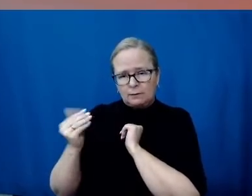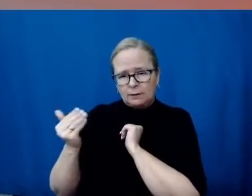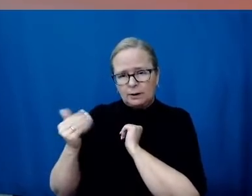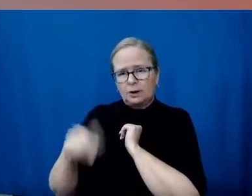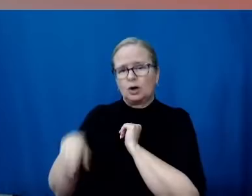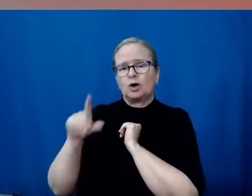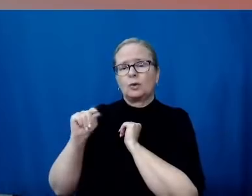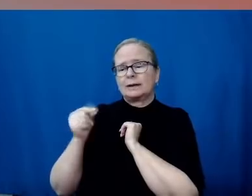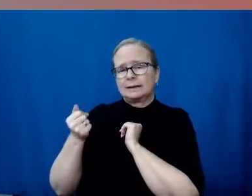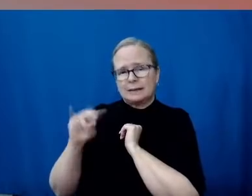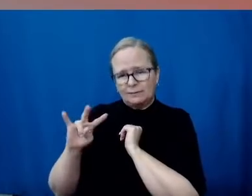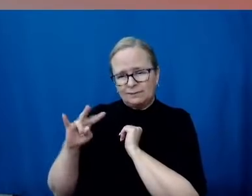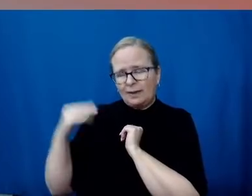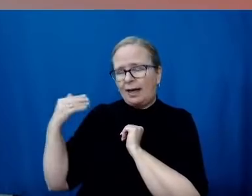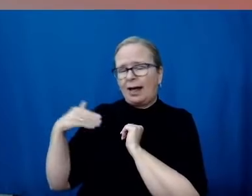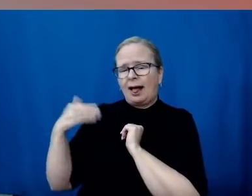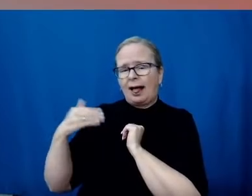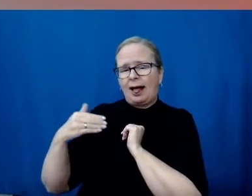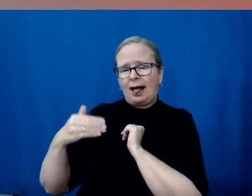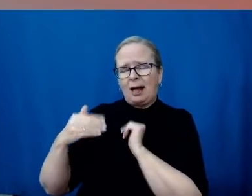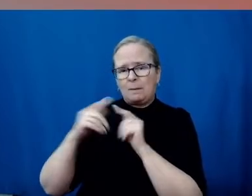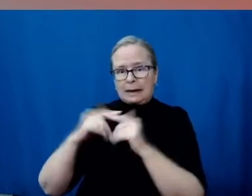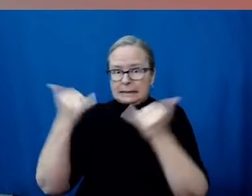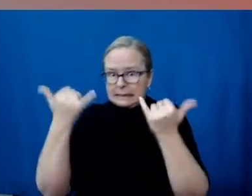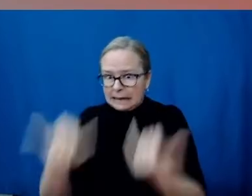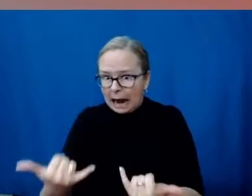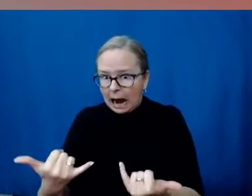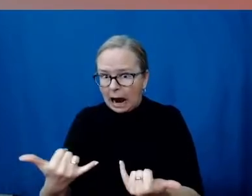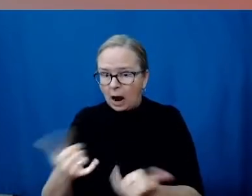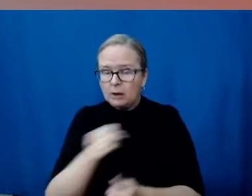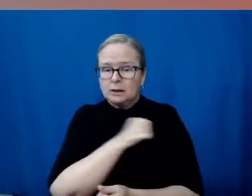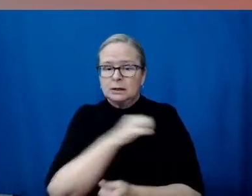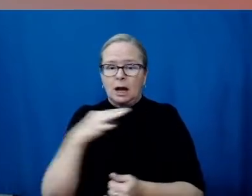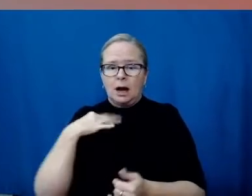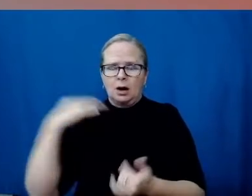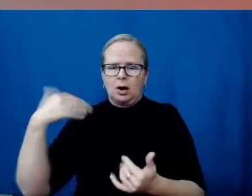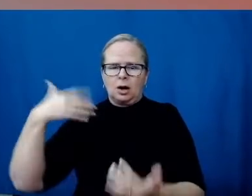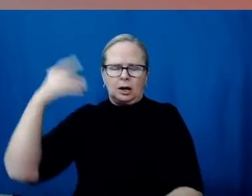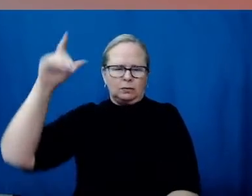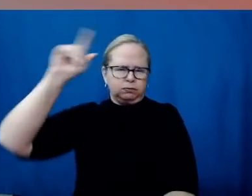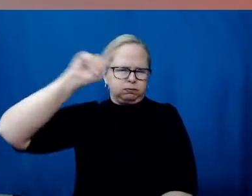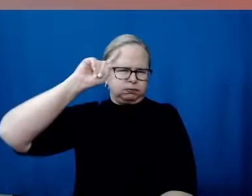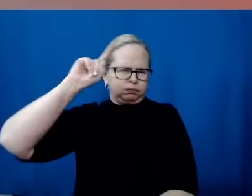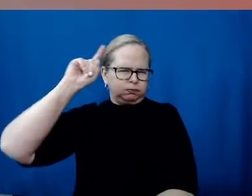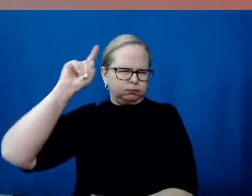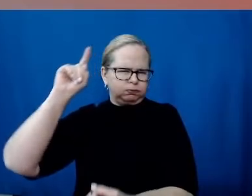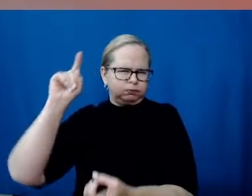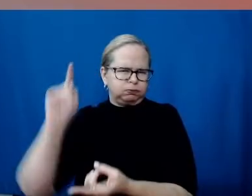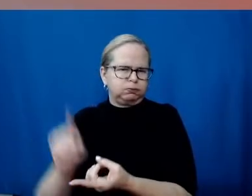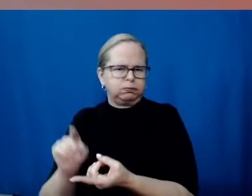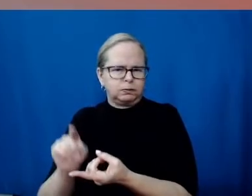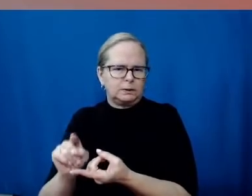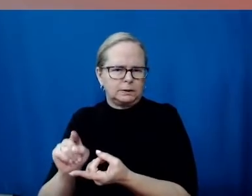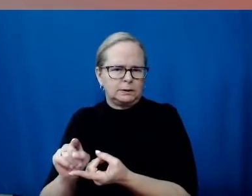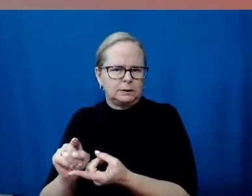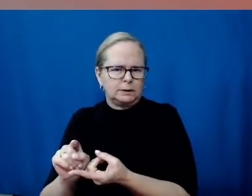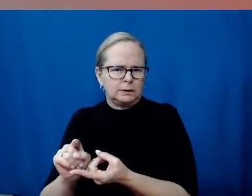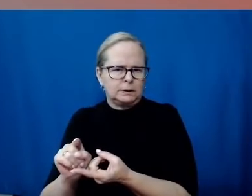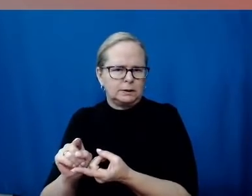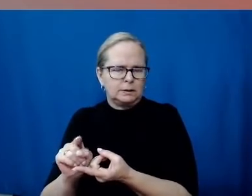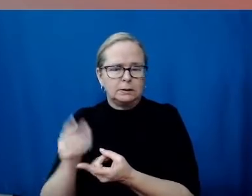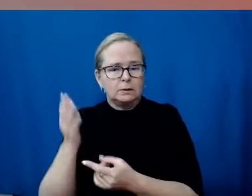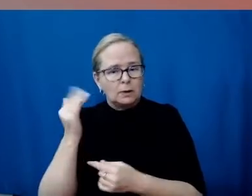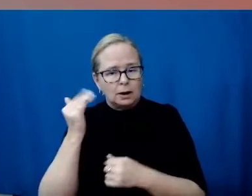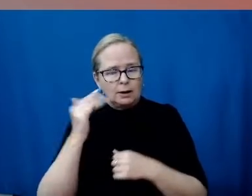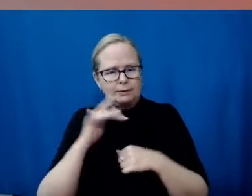or 2015, or is that we're so understaffed. We're at historical levels of vacant,